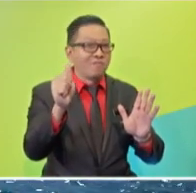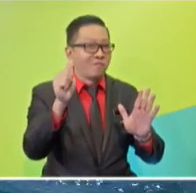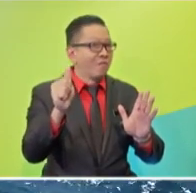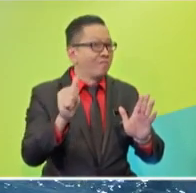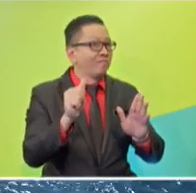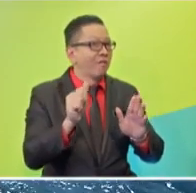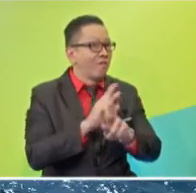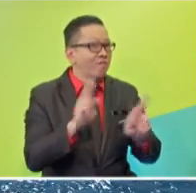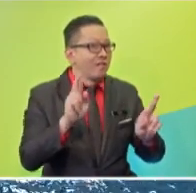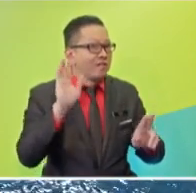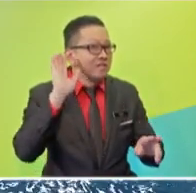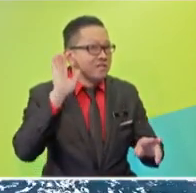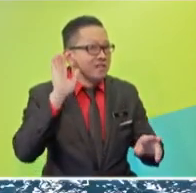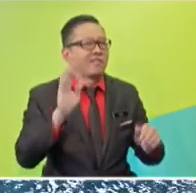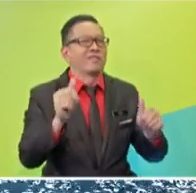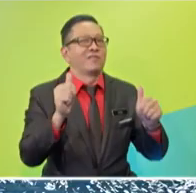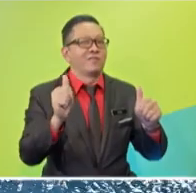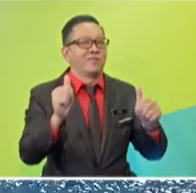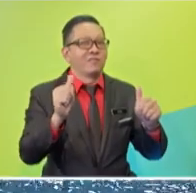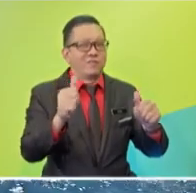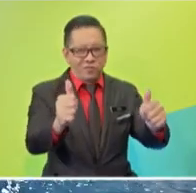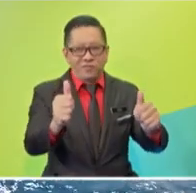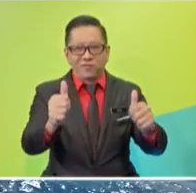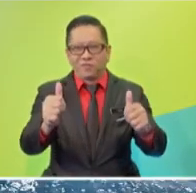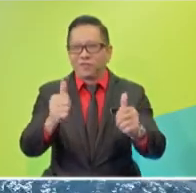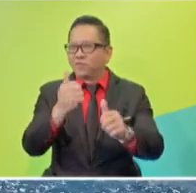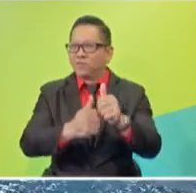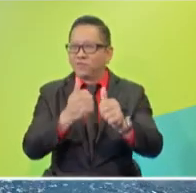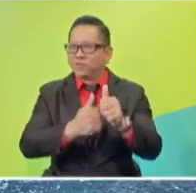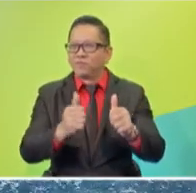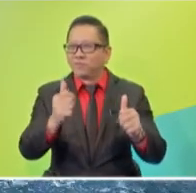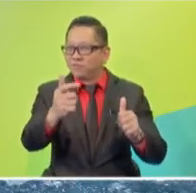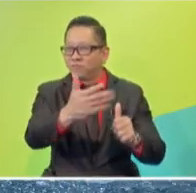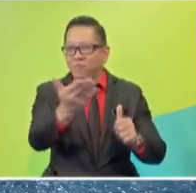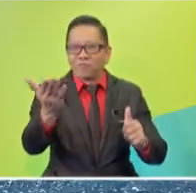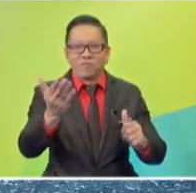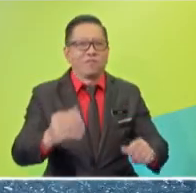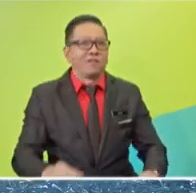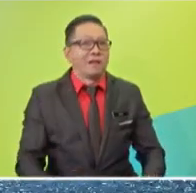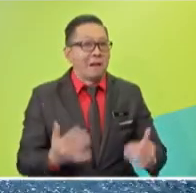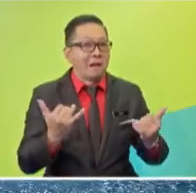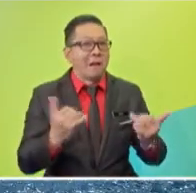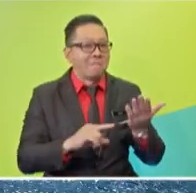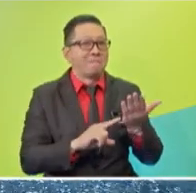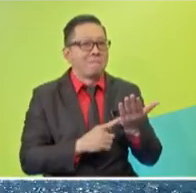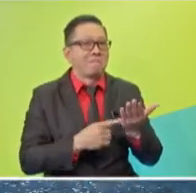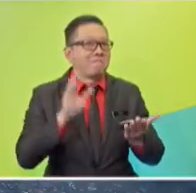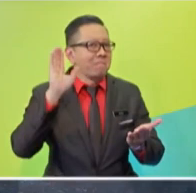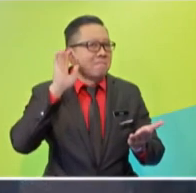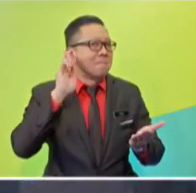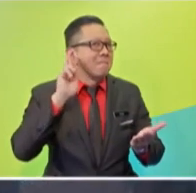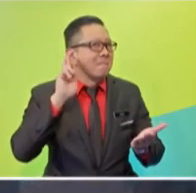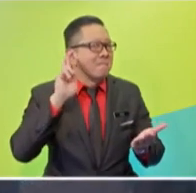activity. Good job, Aoni. Good job, Haris. Good job, everyone. So, you are ready. So, let's listen to the audio for